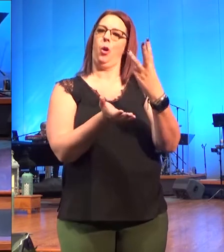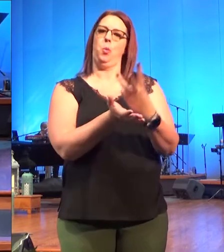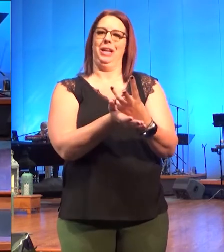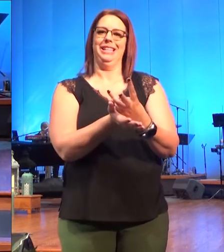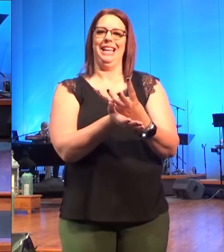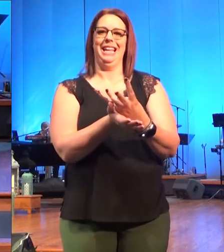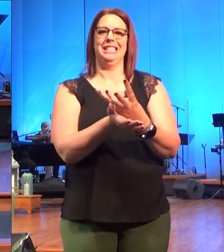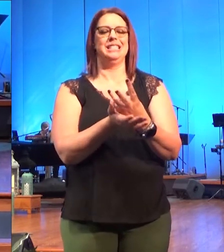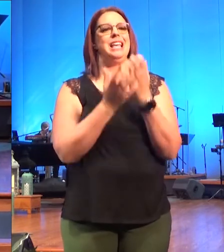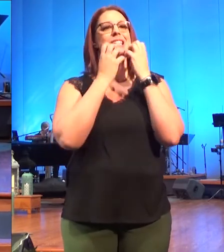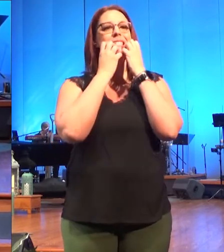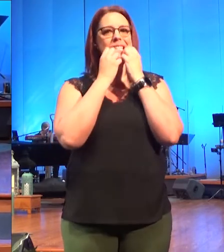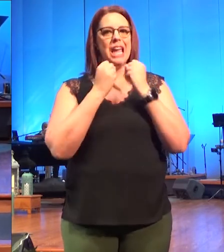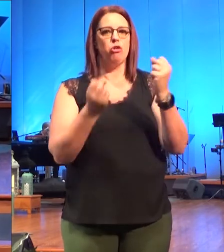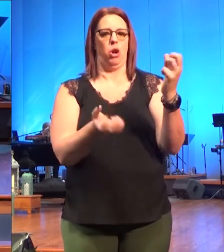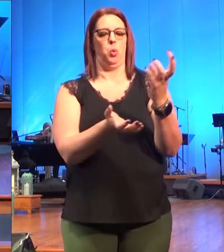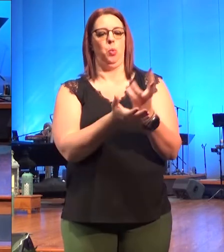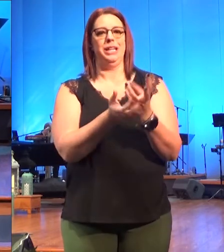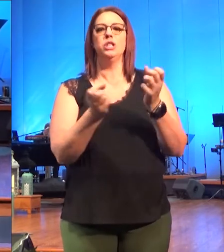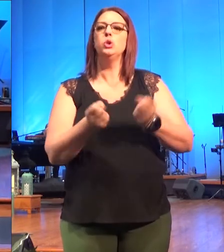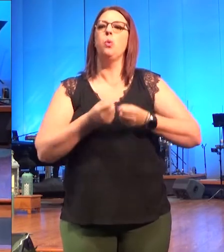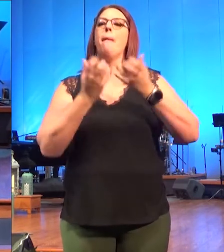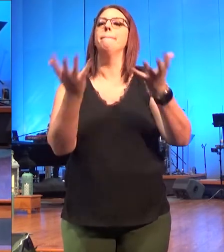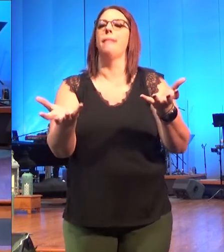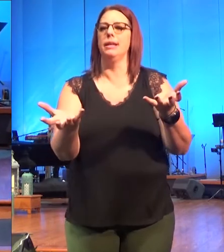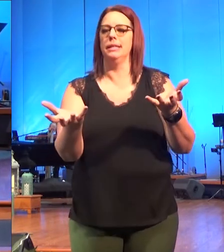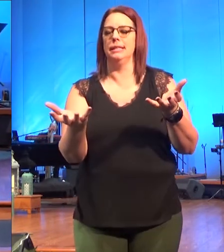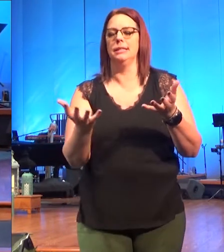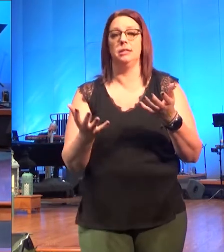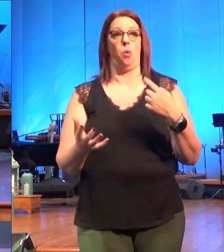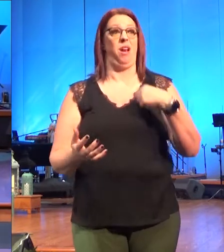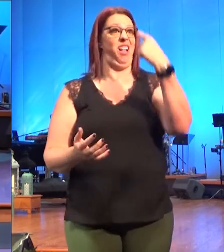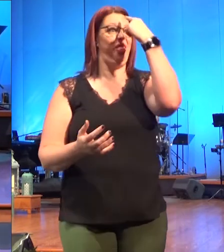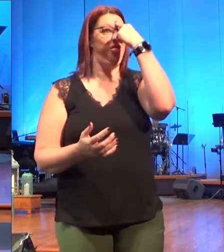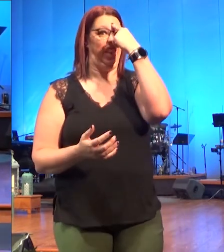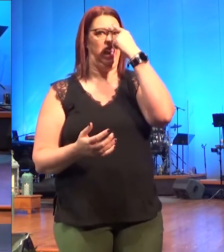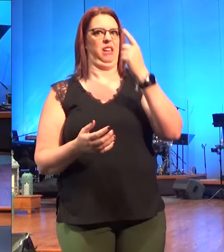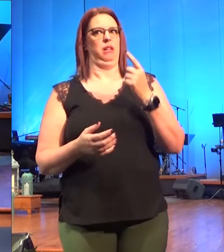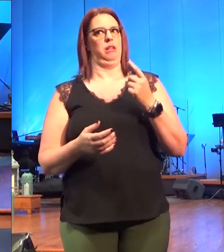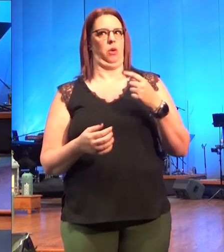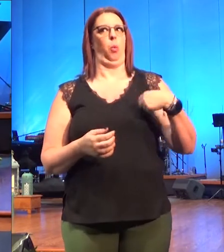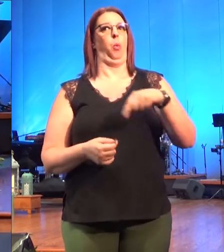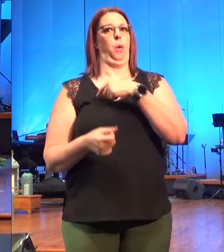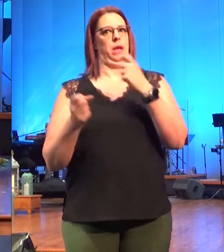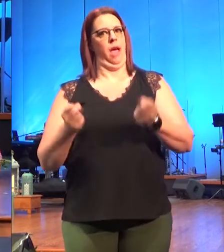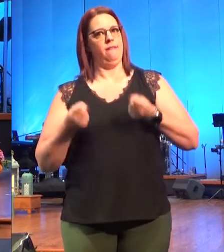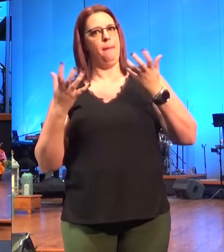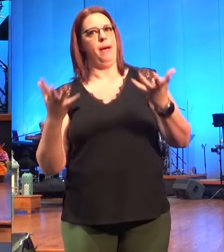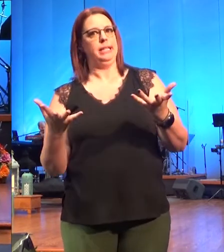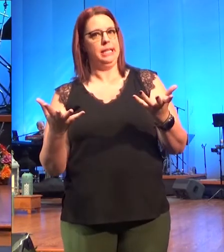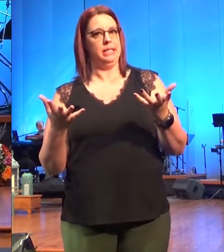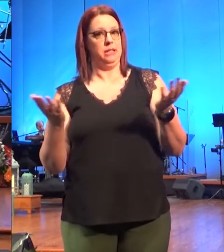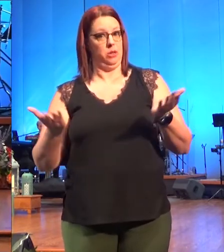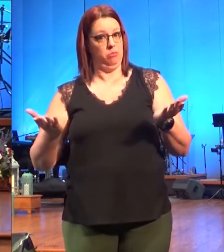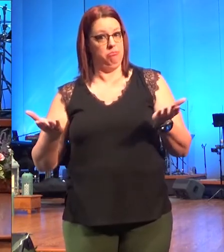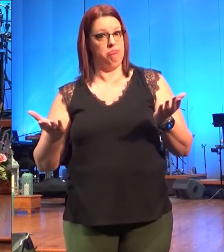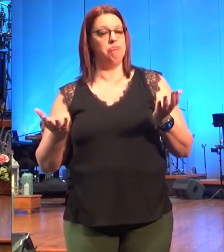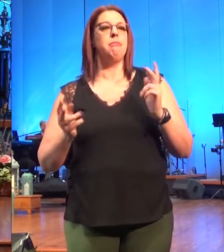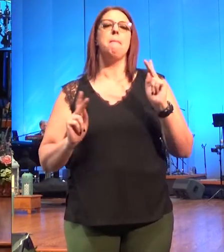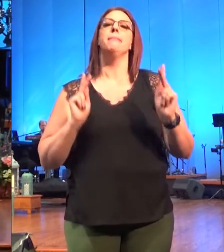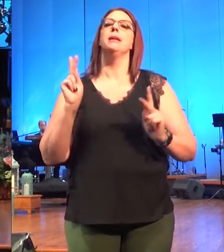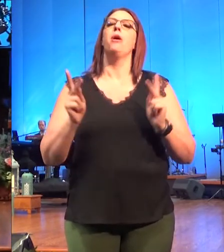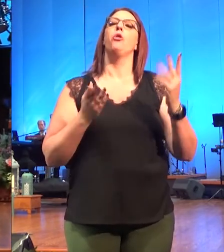sacred holy witness to abundance. And one of the things that I think is so abundantly present here at Mile High Church are those who serve